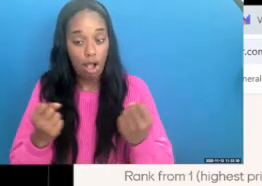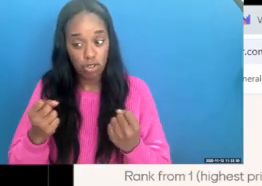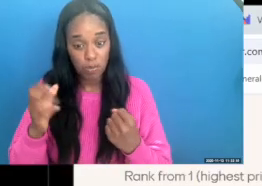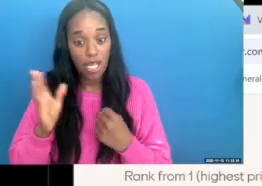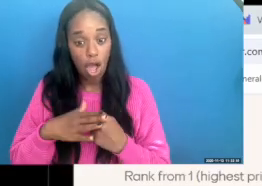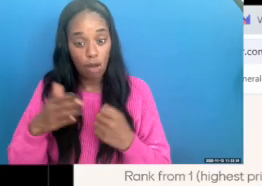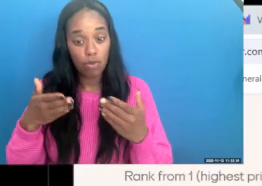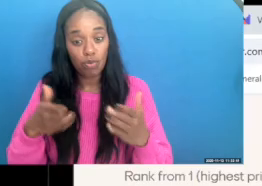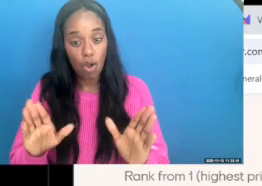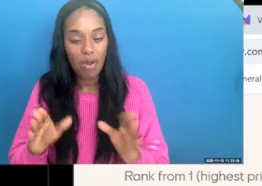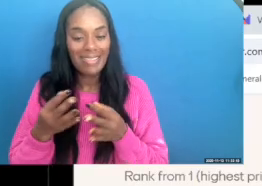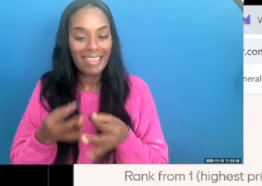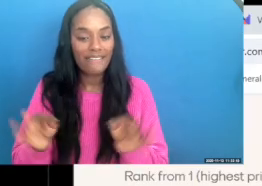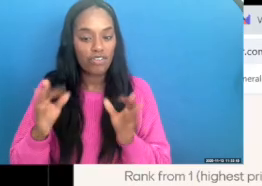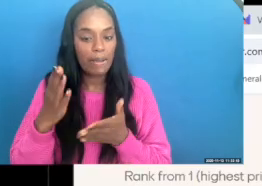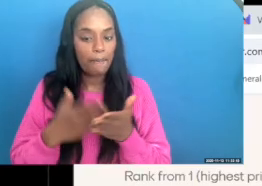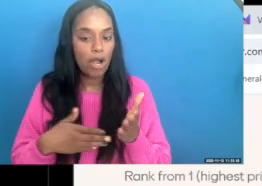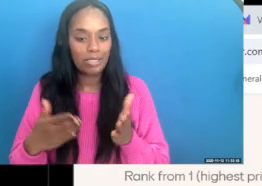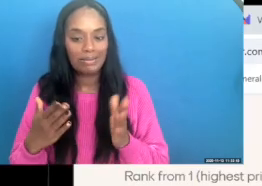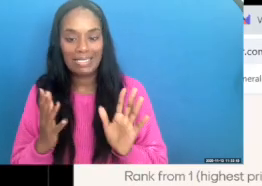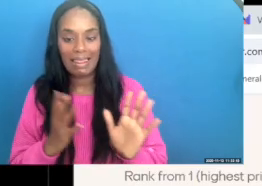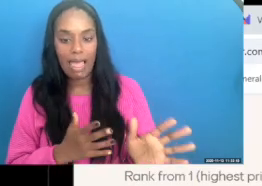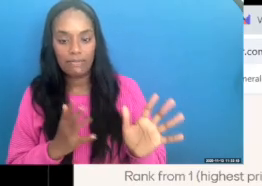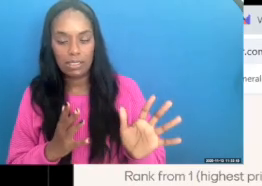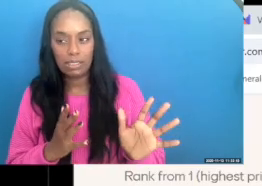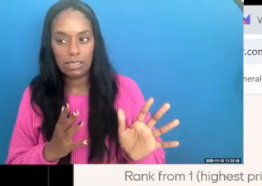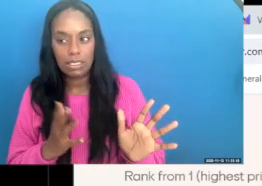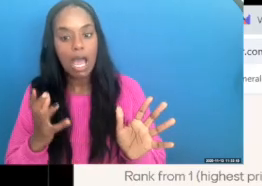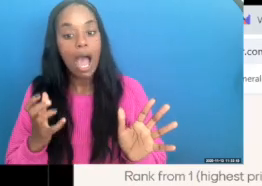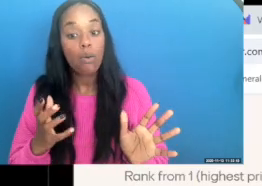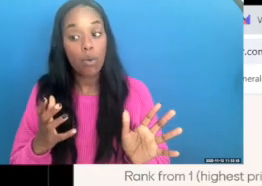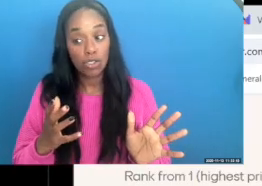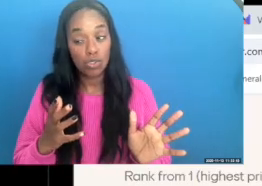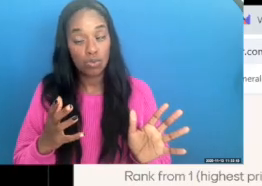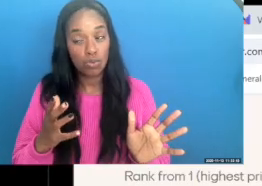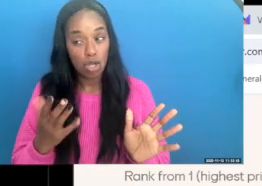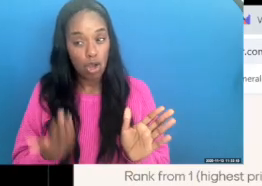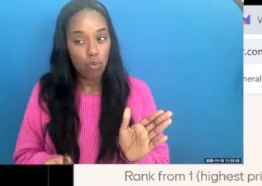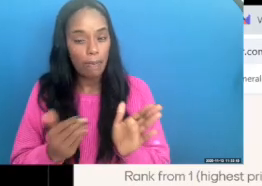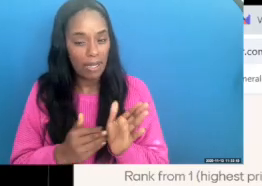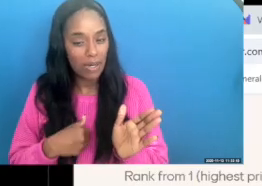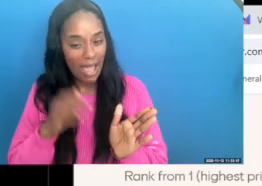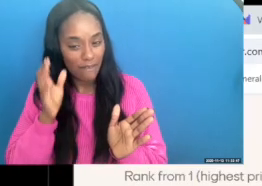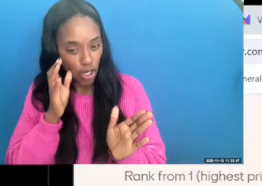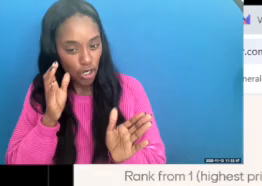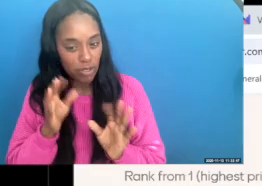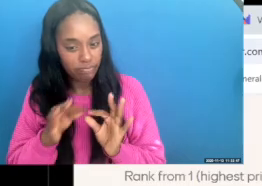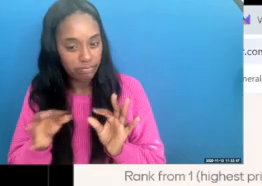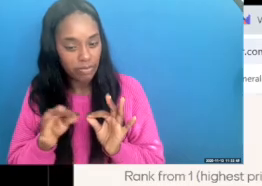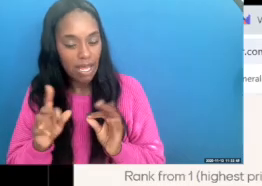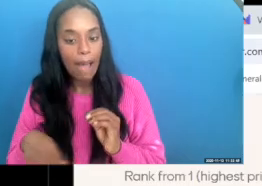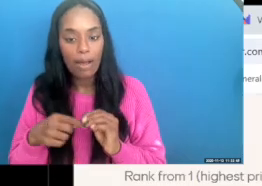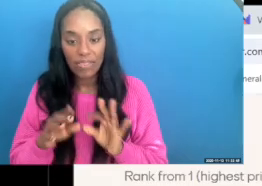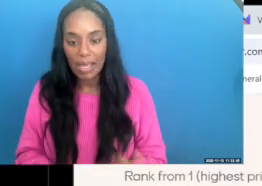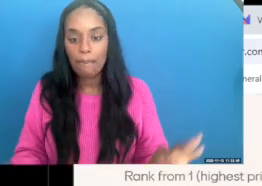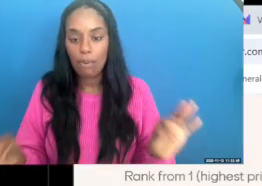still very much this desire and need to get the vehicles on the road, and that complementary piece is often left off. And so I just